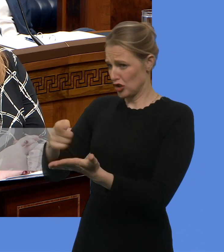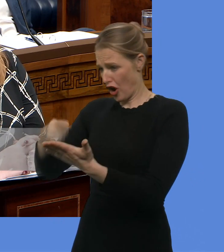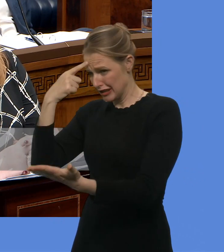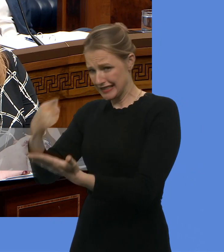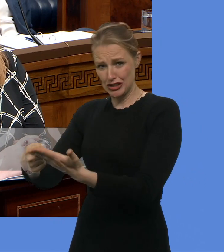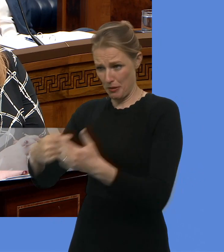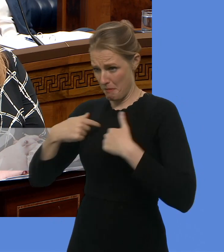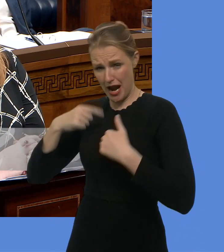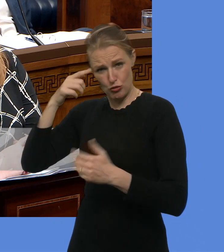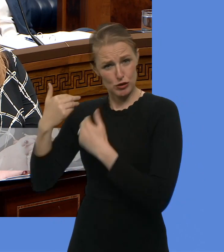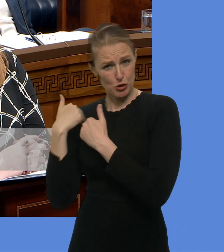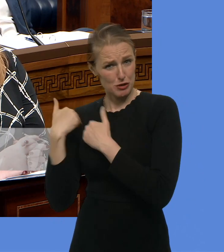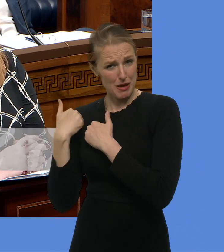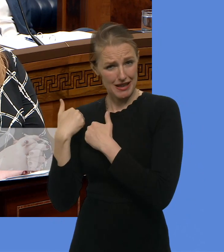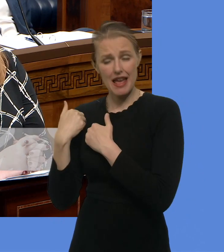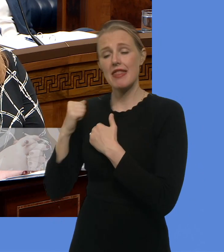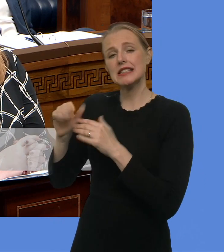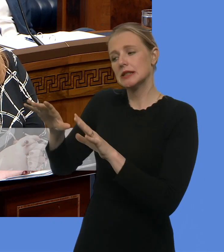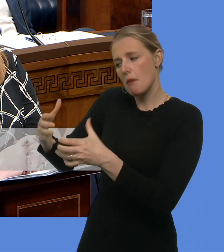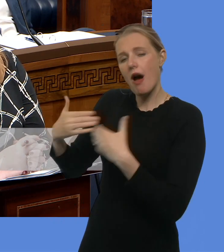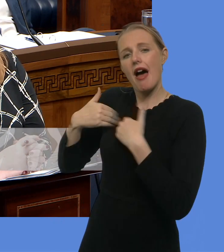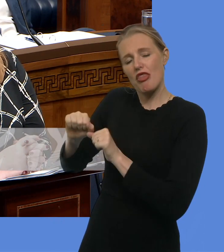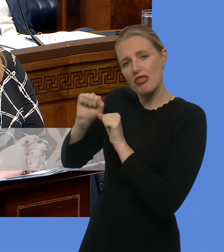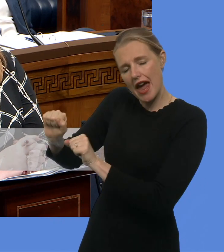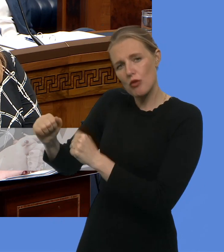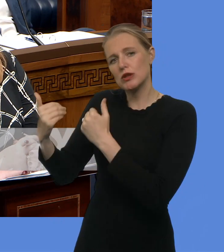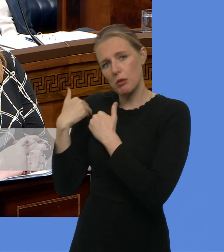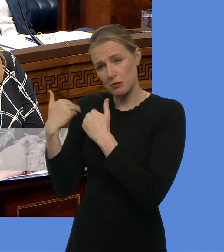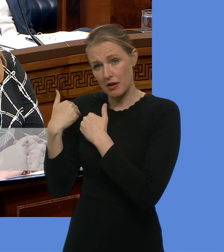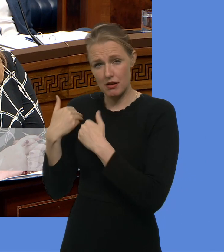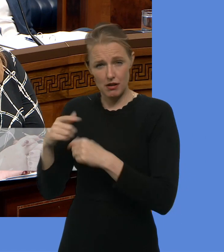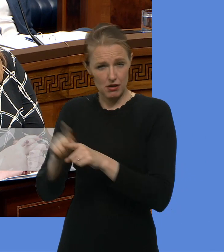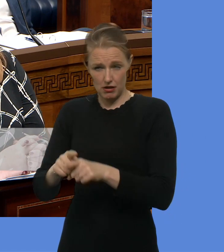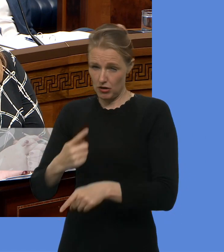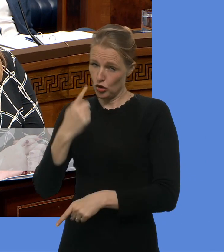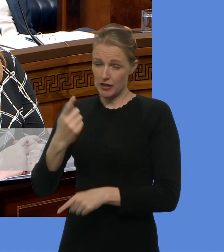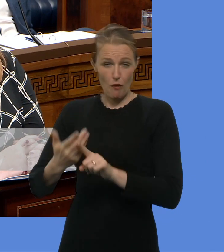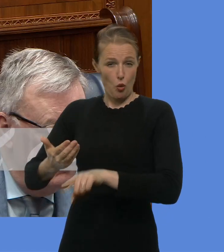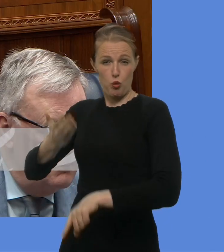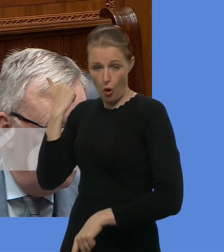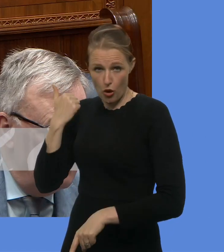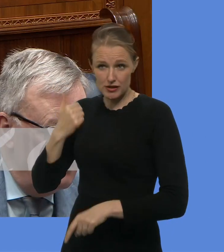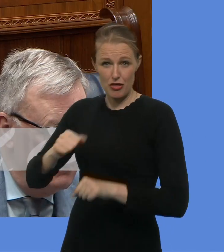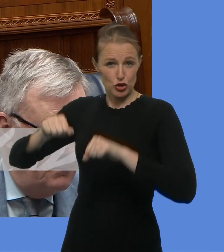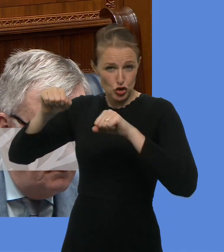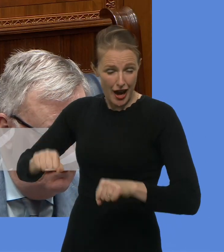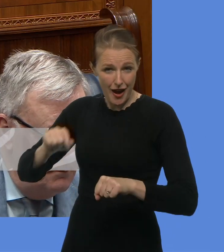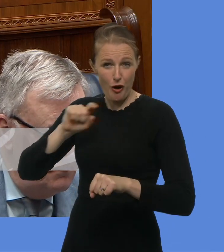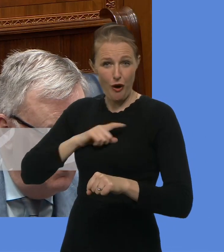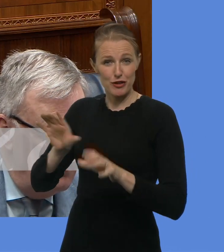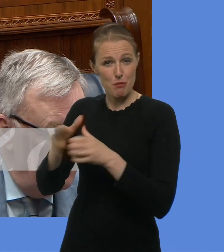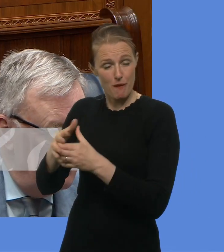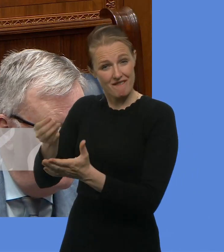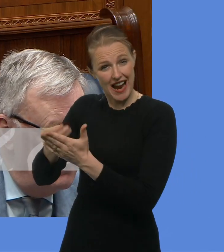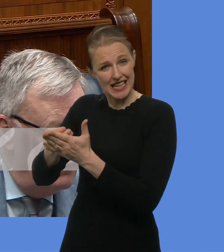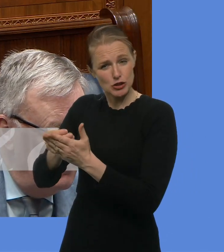the responsibility of the Department of Health. And as a former chair of the Department of Finance's Scrutiny Committee, I thought the